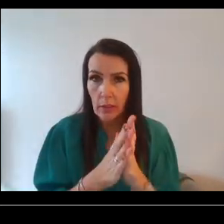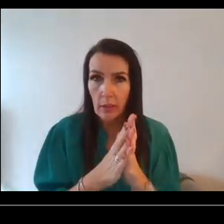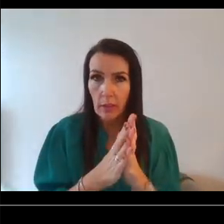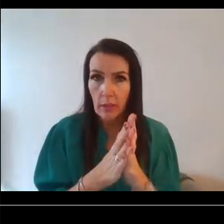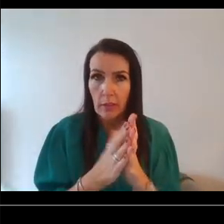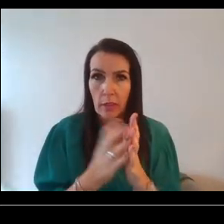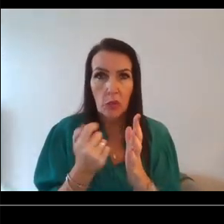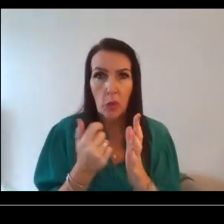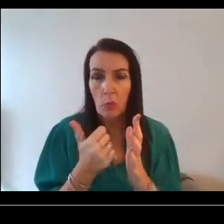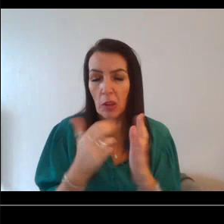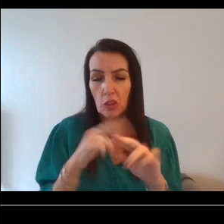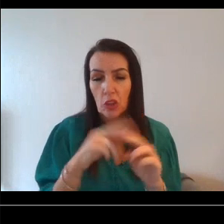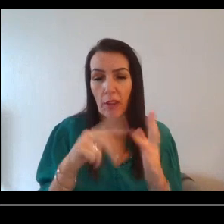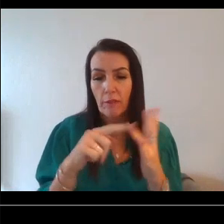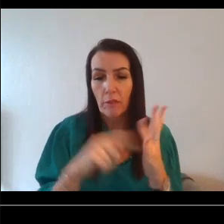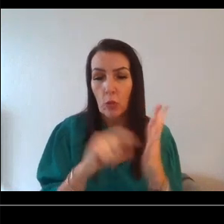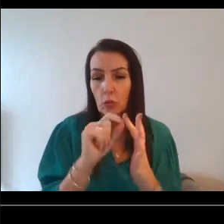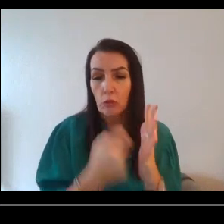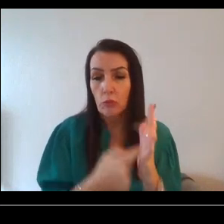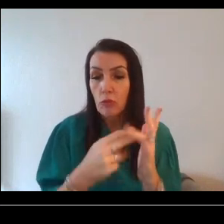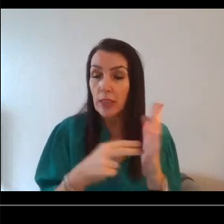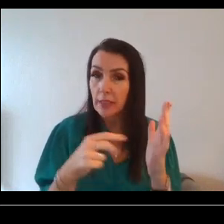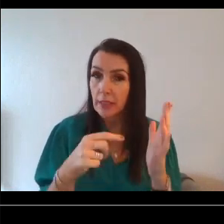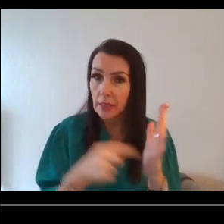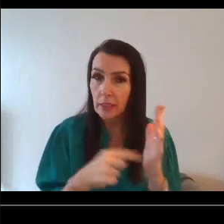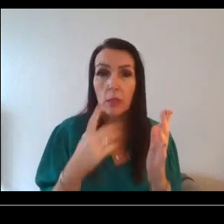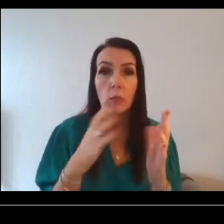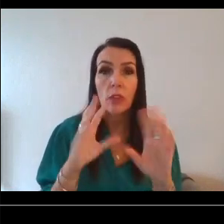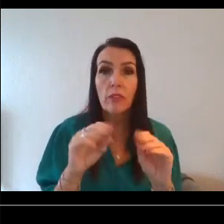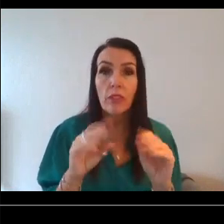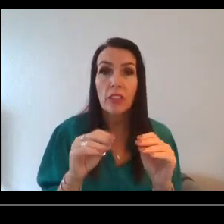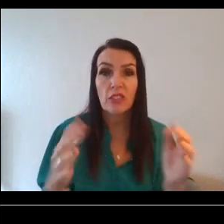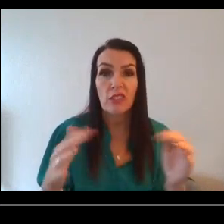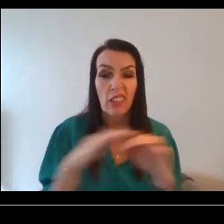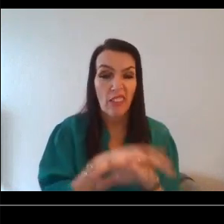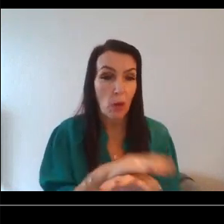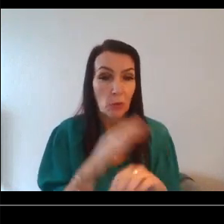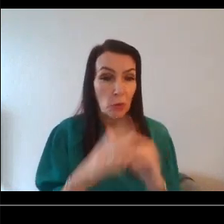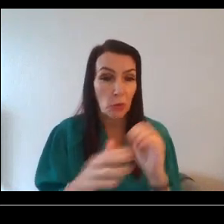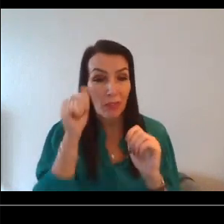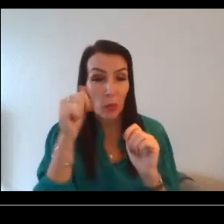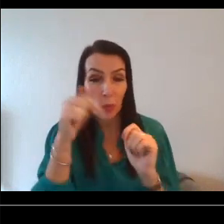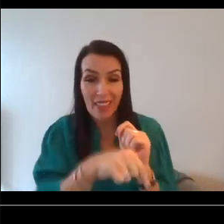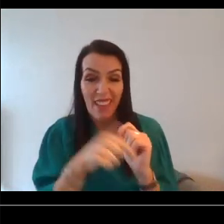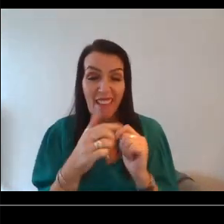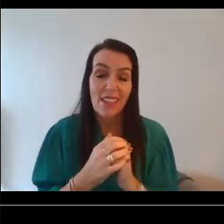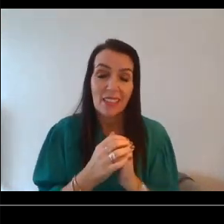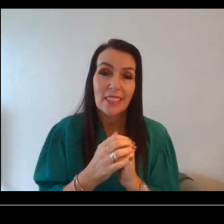land footprint. Once you've done the borehole, you cover it up again, you never even know it's there.